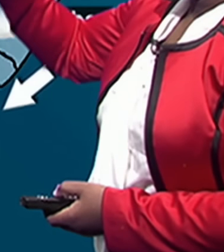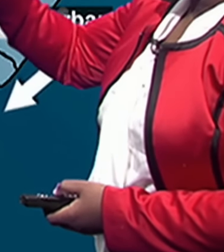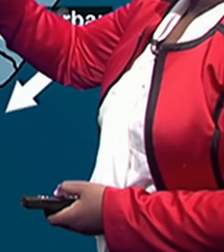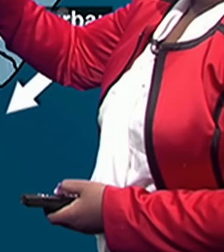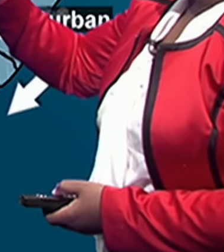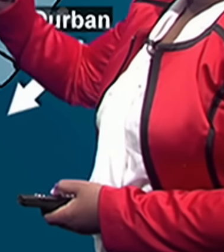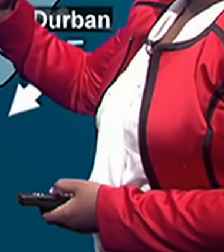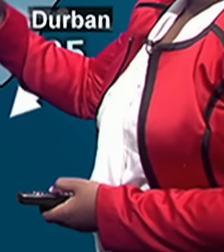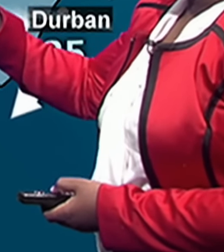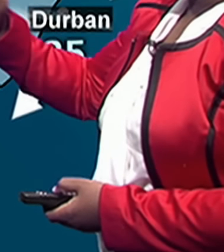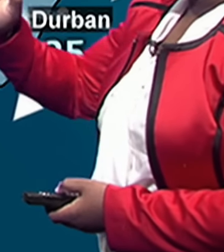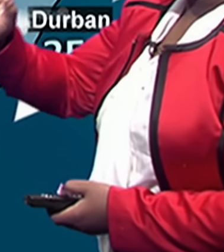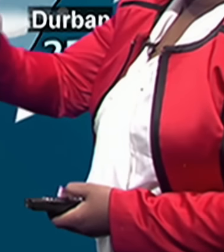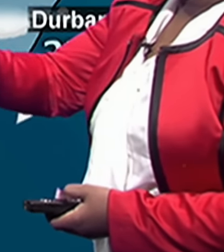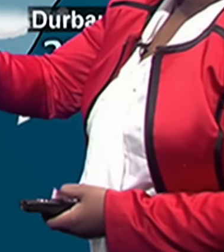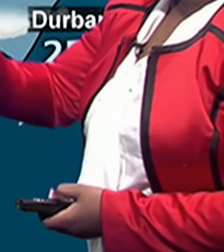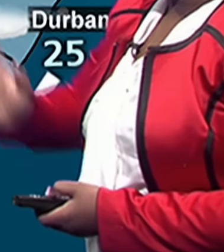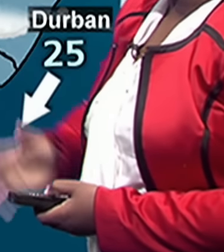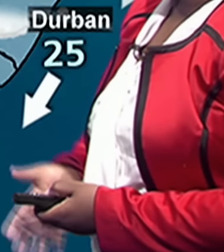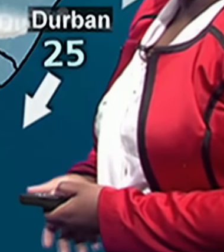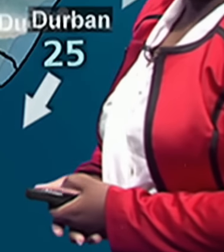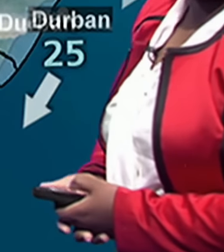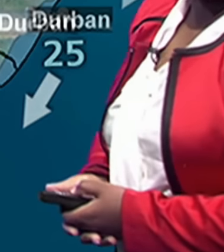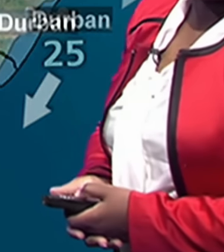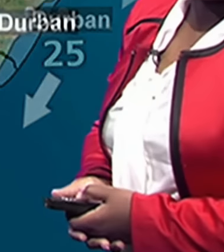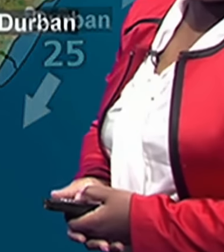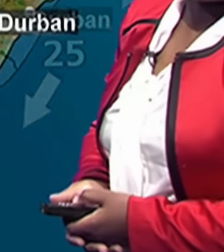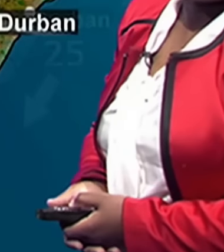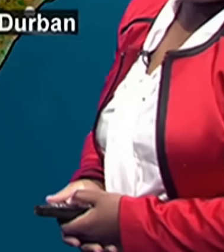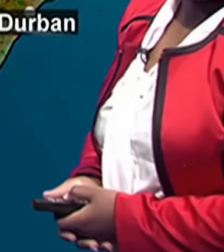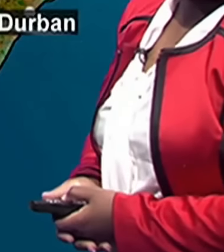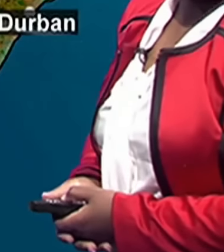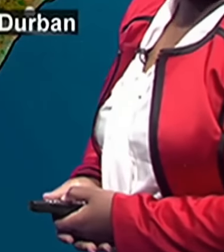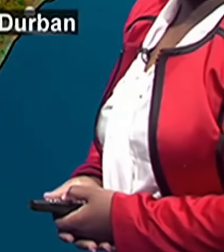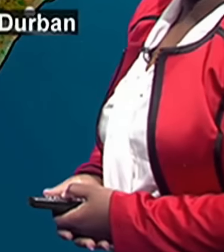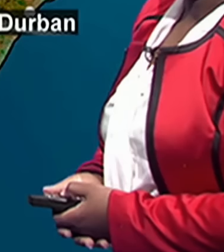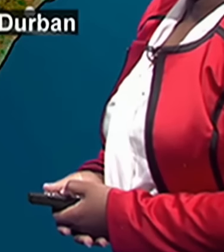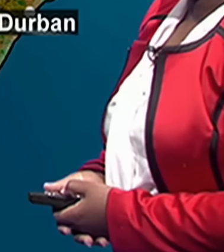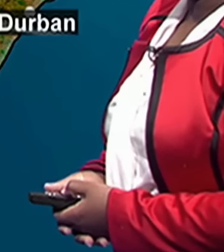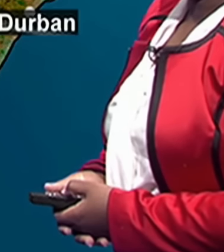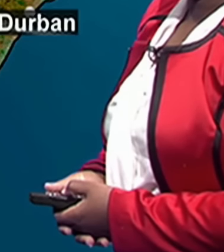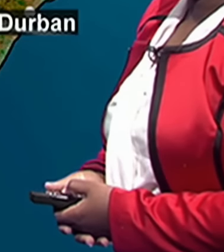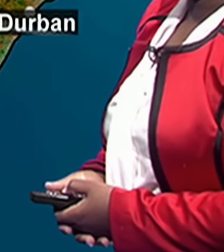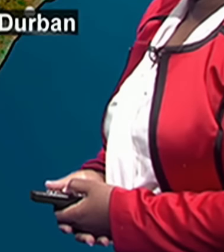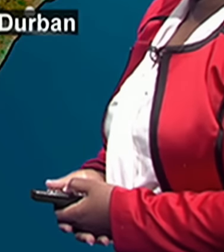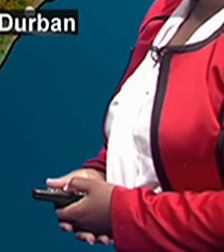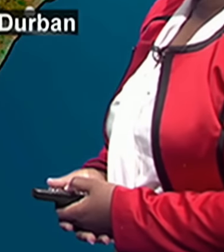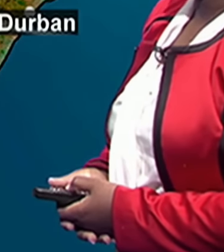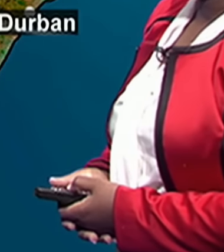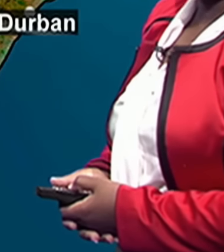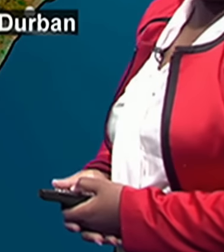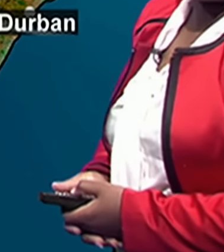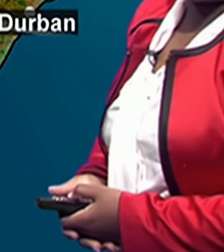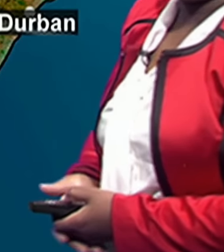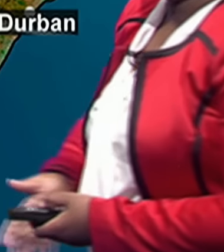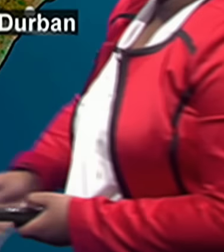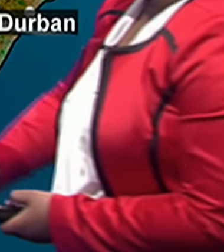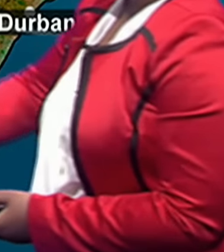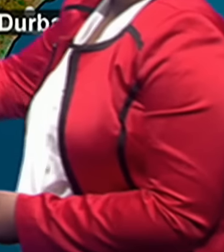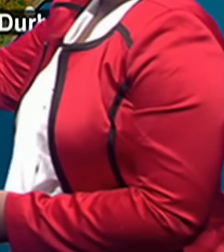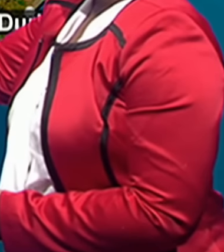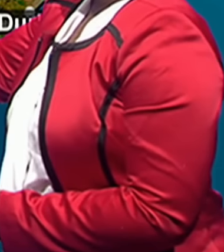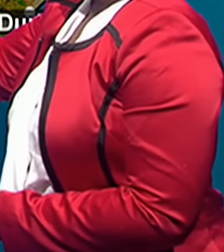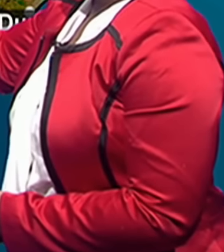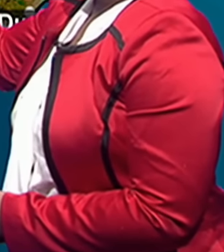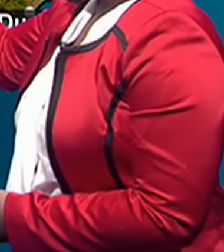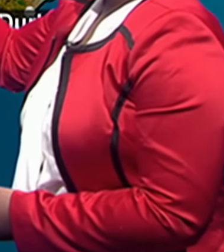Limpopo, Gauteng, Mpumalanga le dikarolo dingwe tsa province ya Free State. Mme ba ponela pele ya maemo a bosa ba tsibosa fa go tlana le pula tsa matla ka dibe